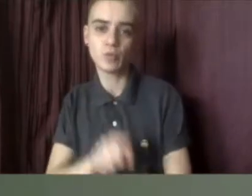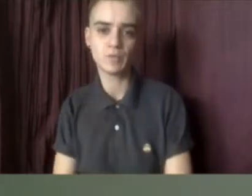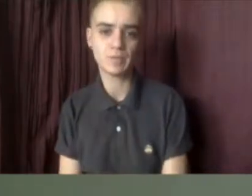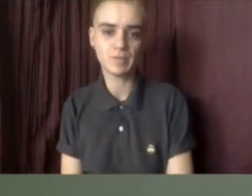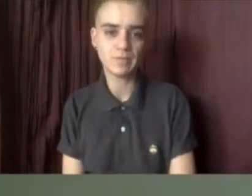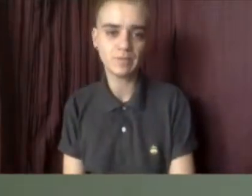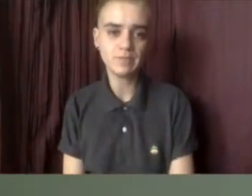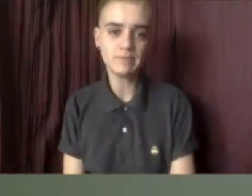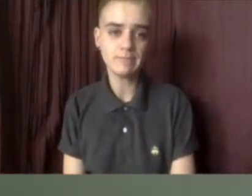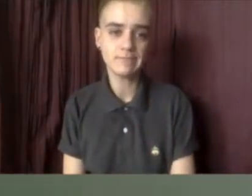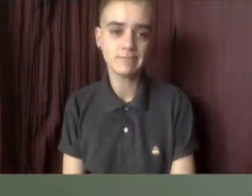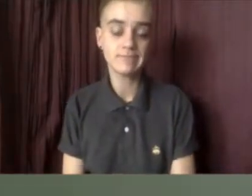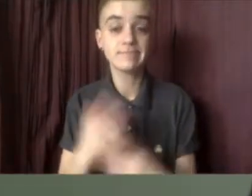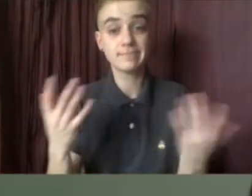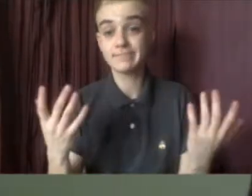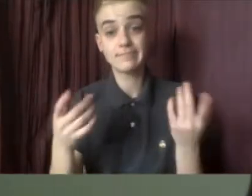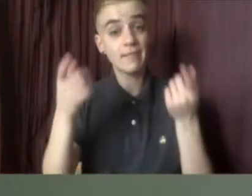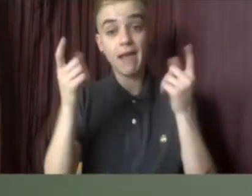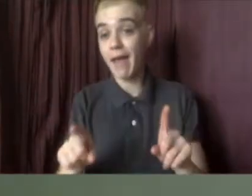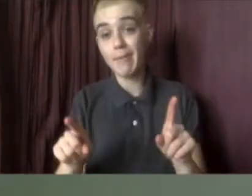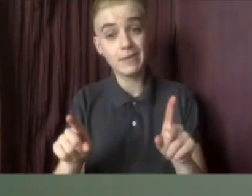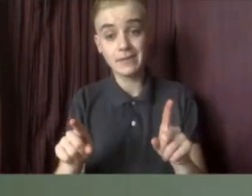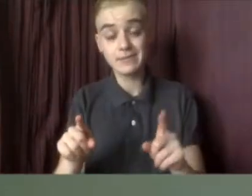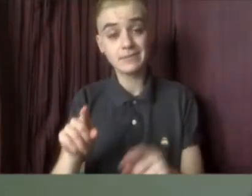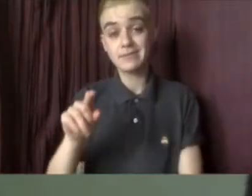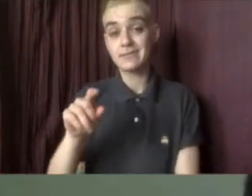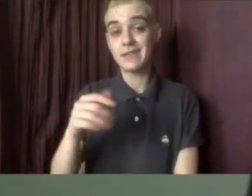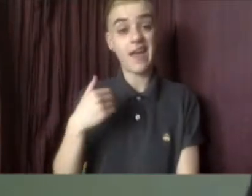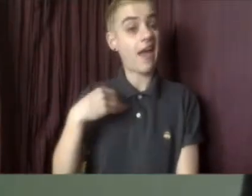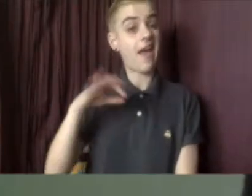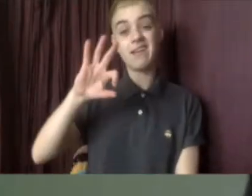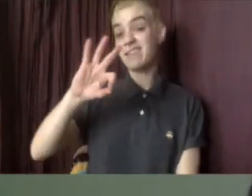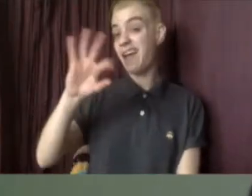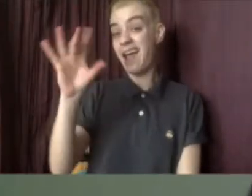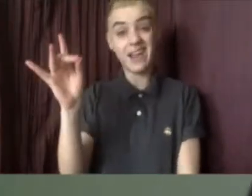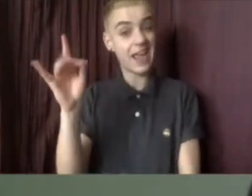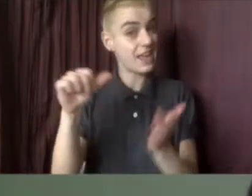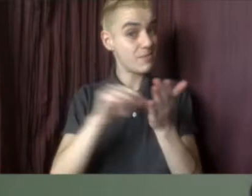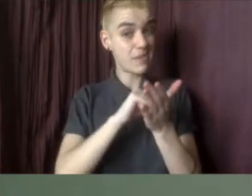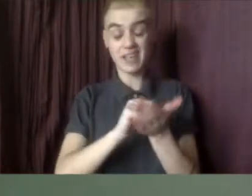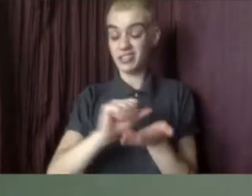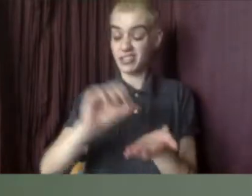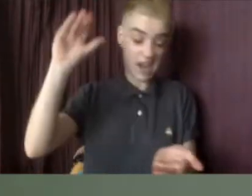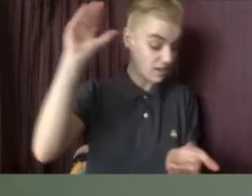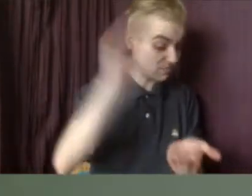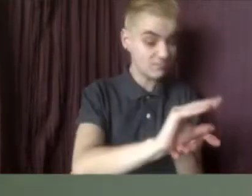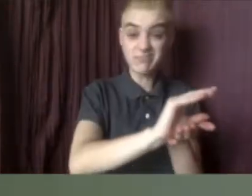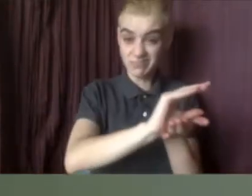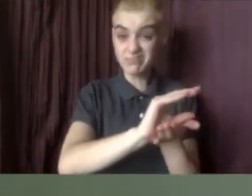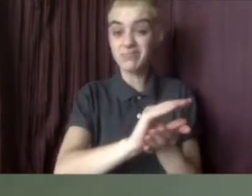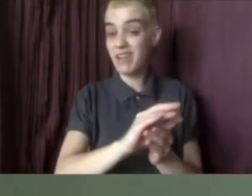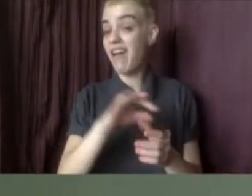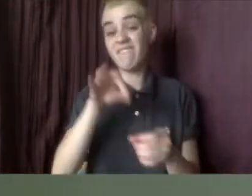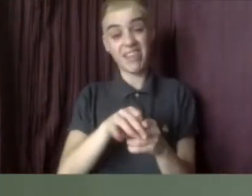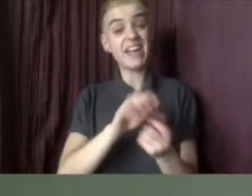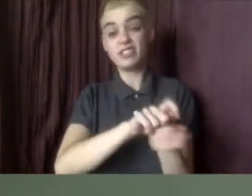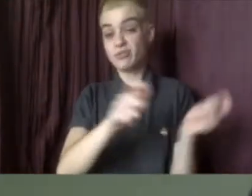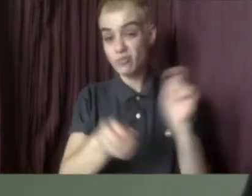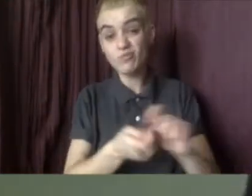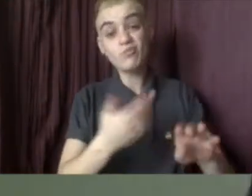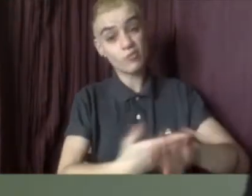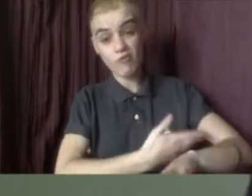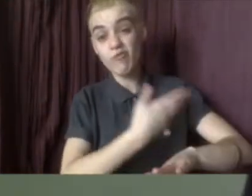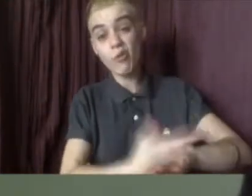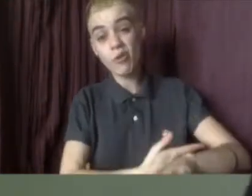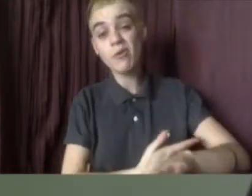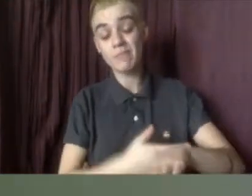on it. And those 98 pages are a comprehensive shift in how we vote. And I